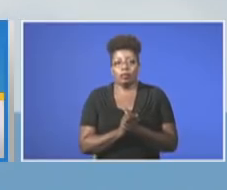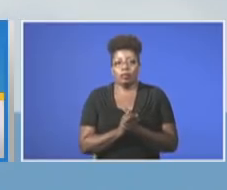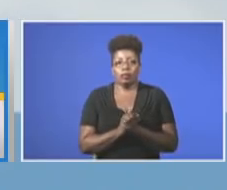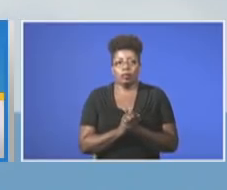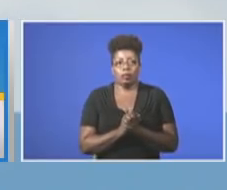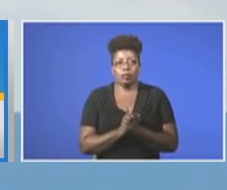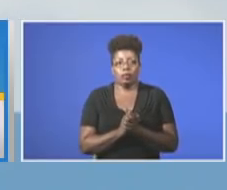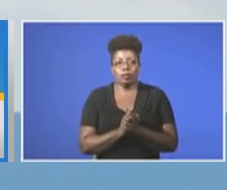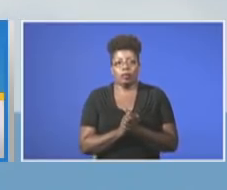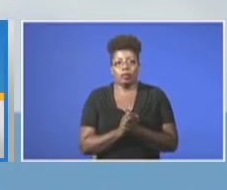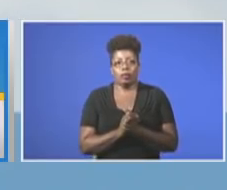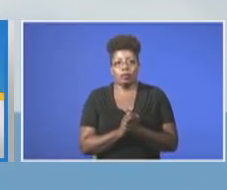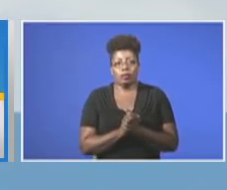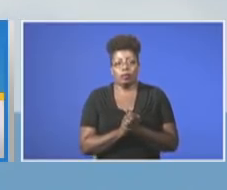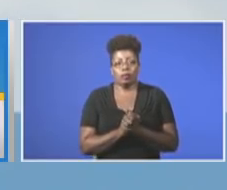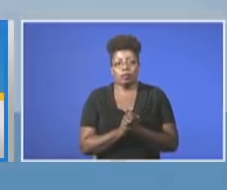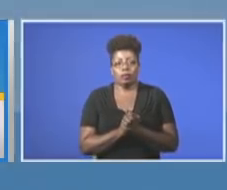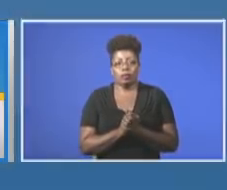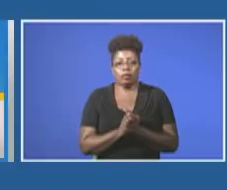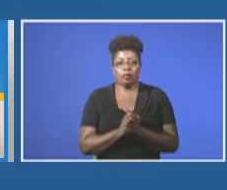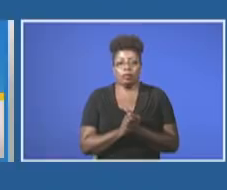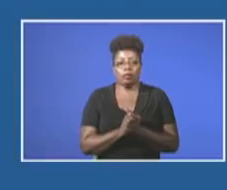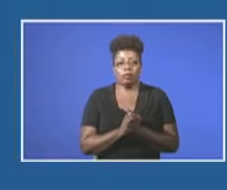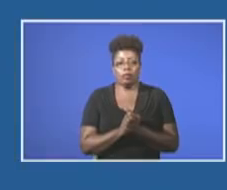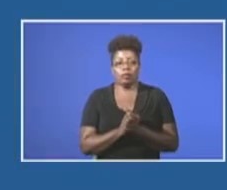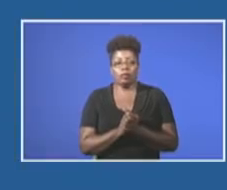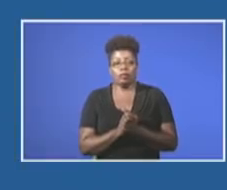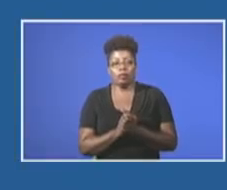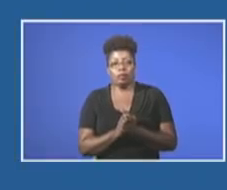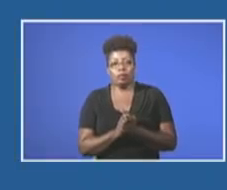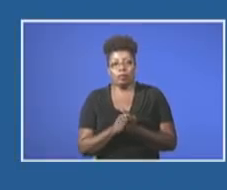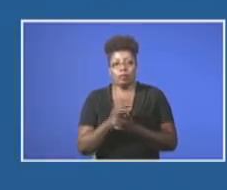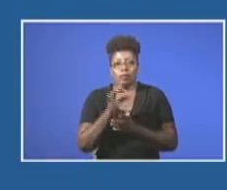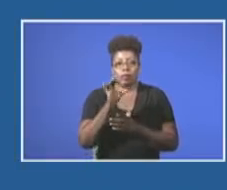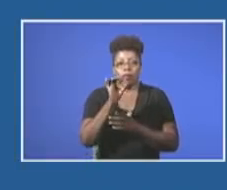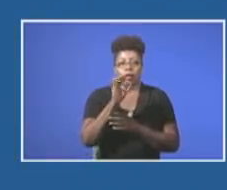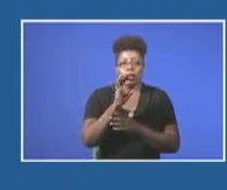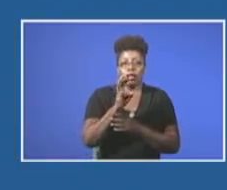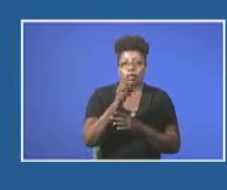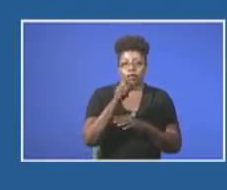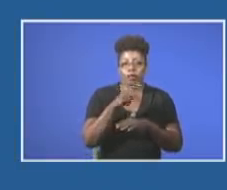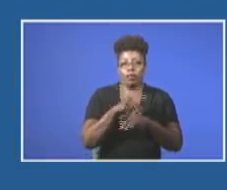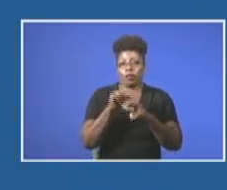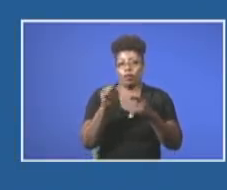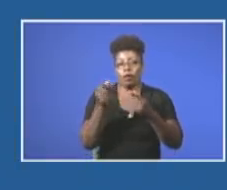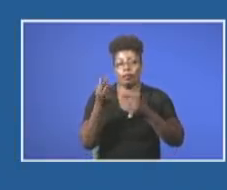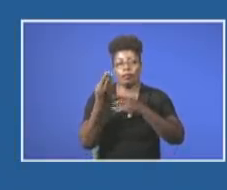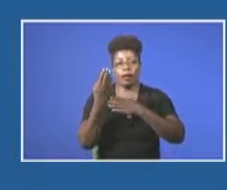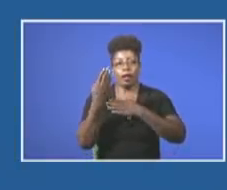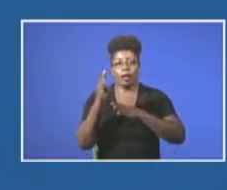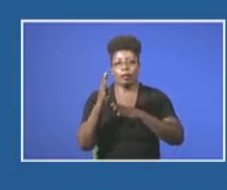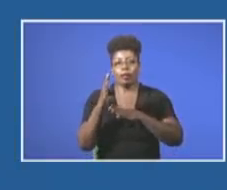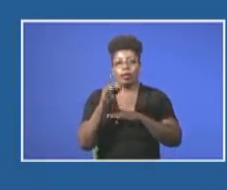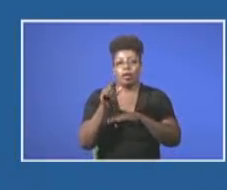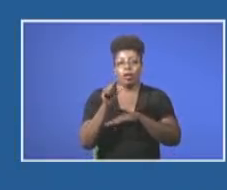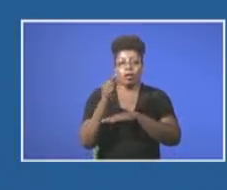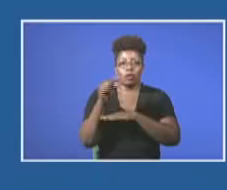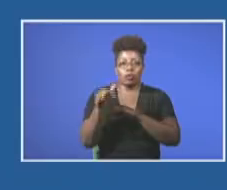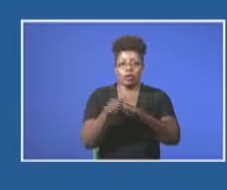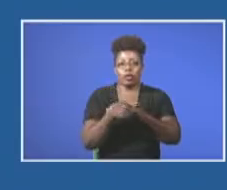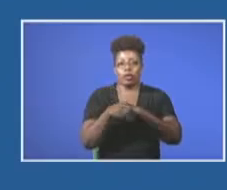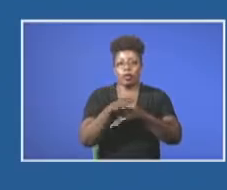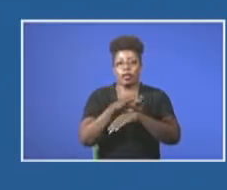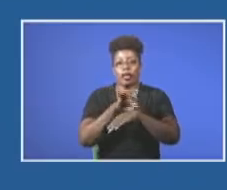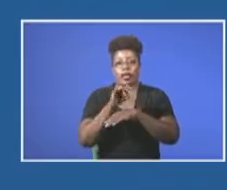by Family Guardian Insurance Company. We're protecting you. 86 in Freeport, Grand Bahama, Grand Toll Key in Abaco, also Marsh Harbor